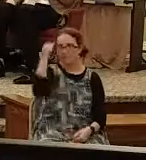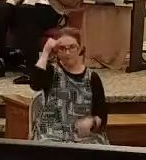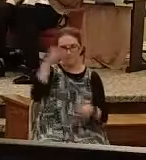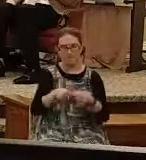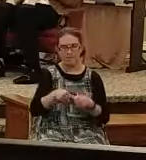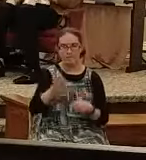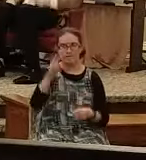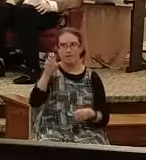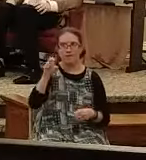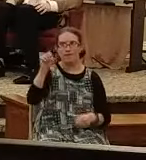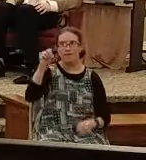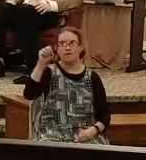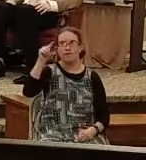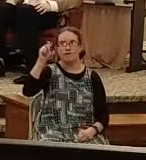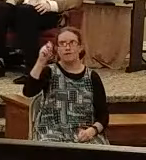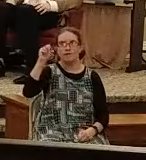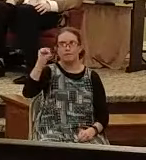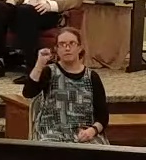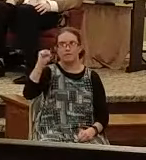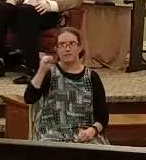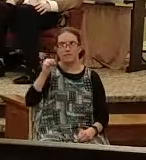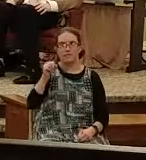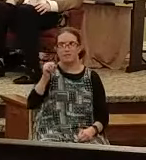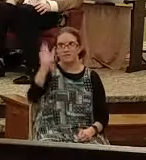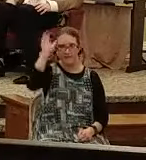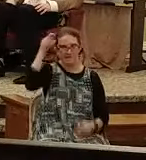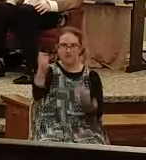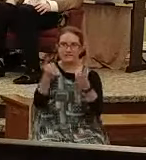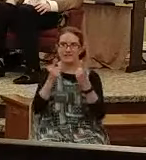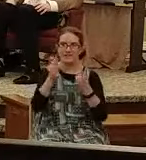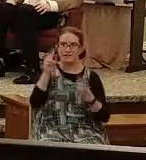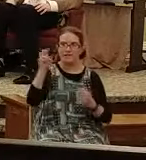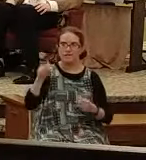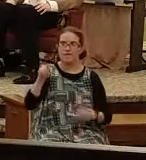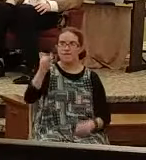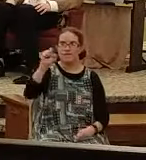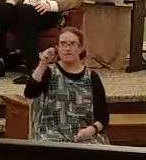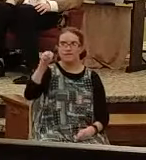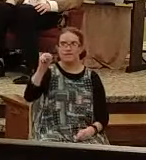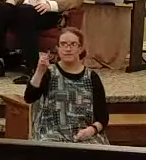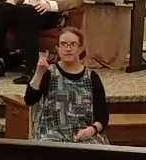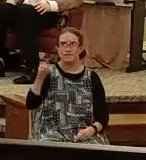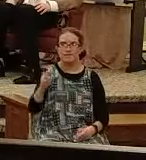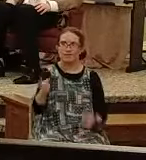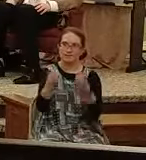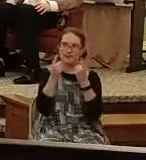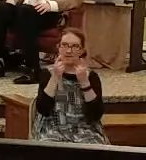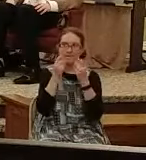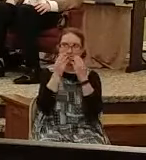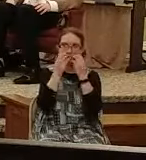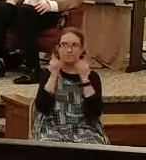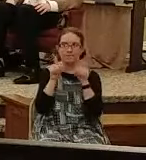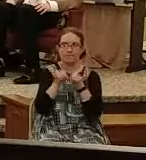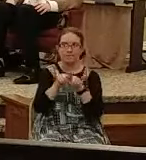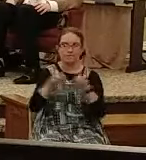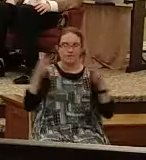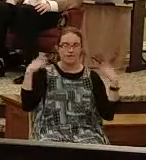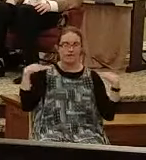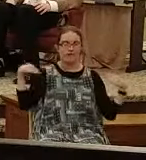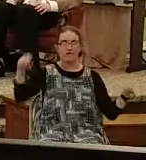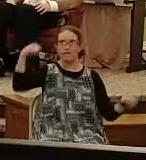Eve, in Genesis, Satan came to Eve and tempted her? He came as an angel